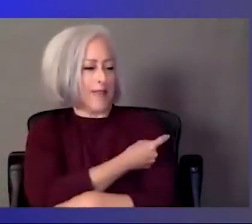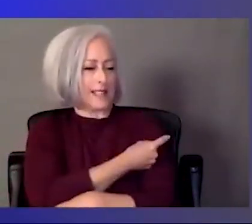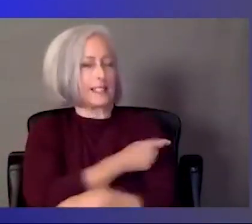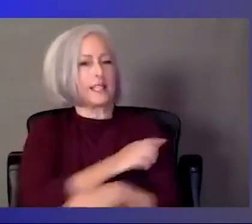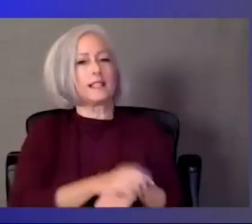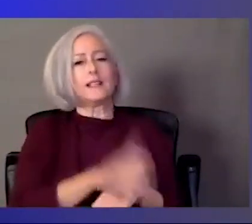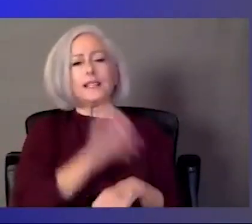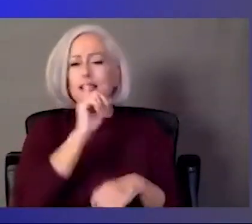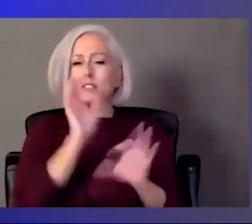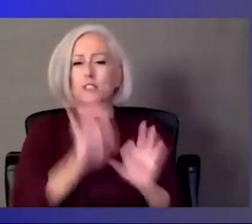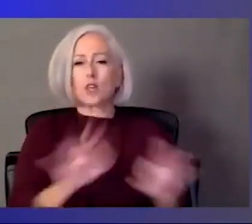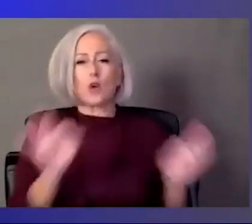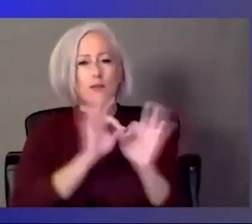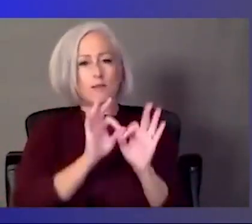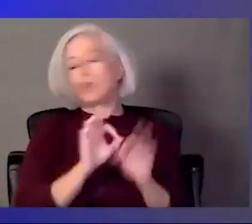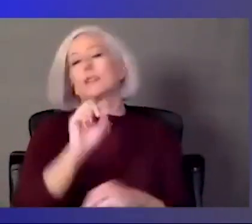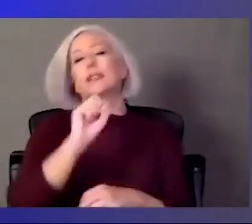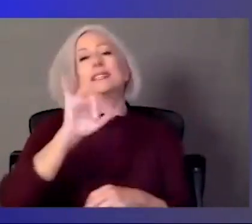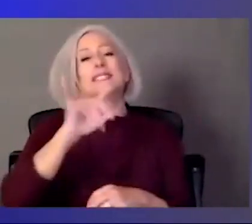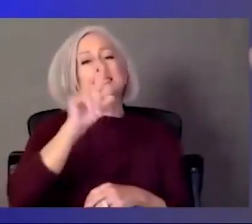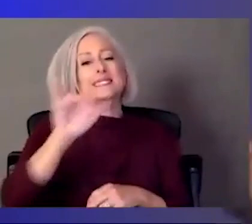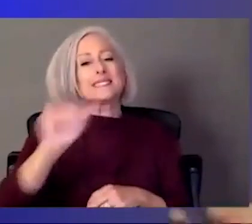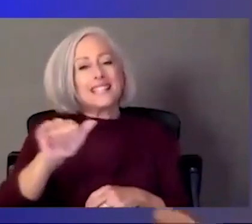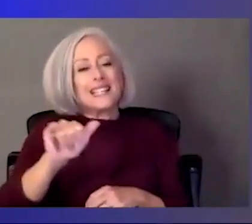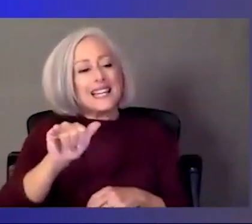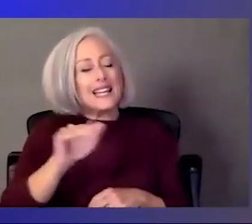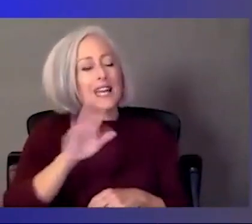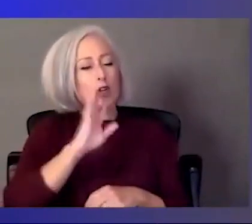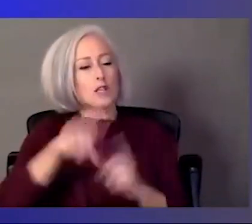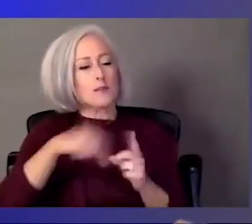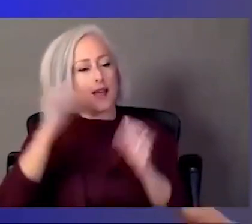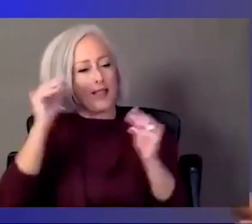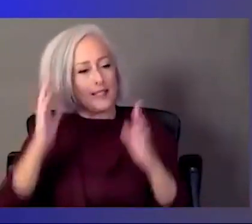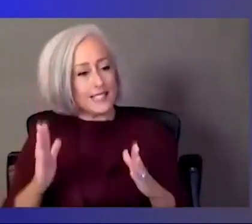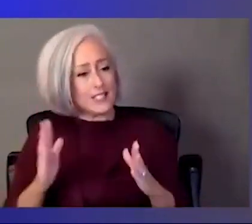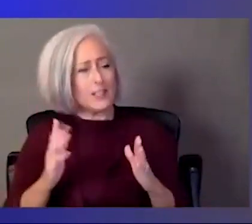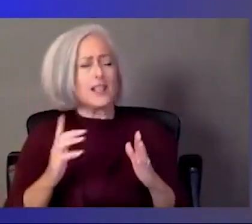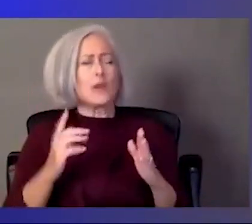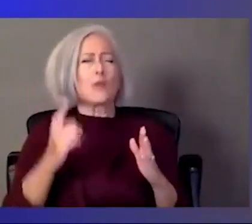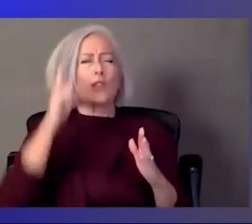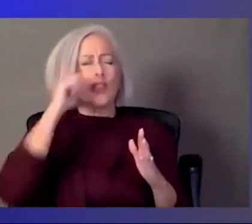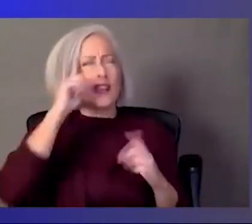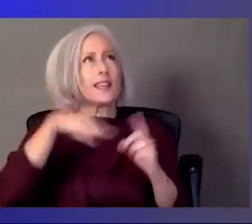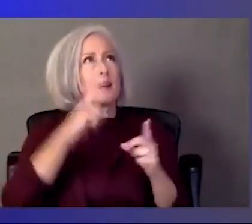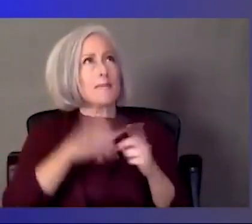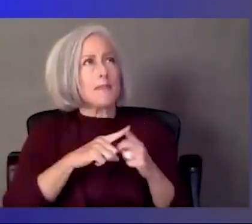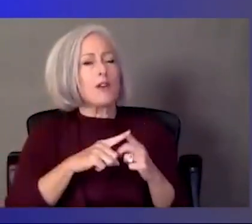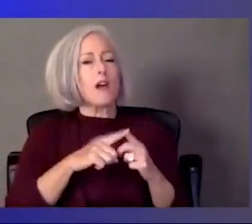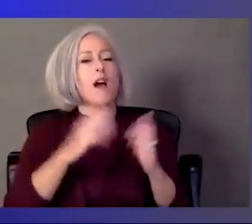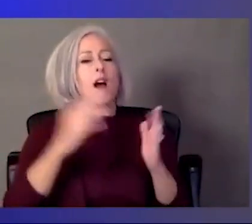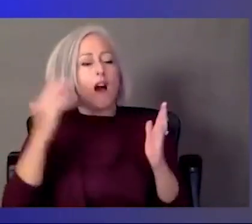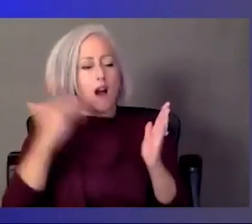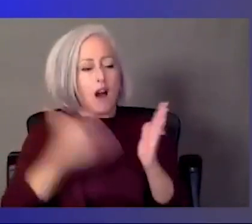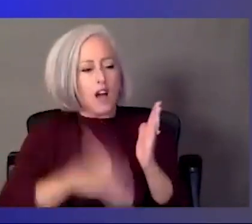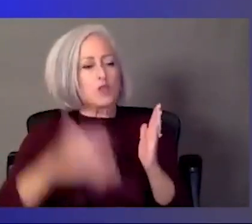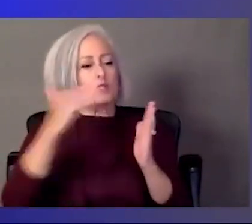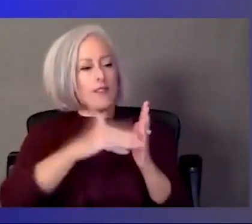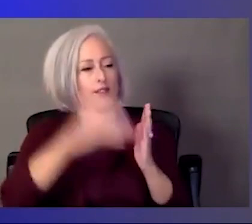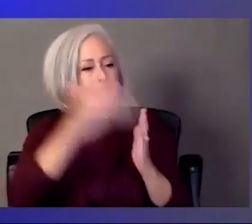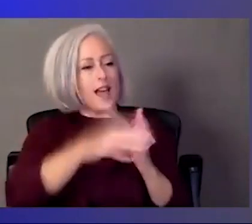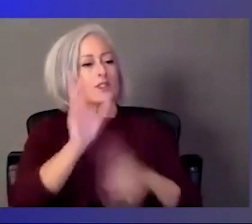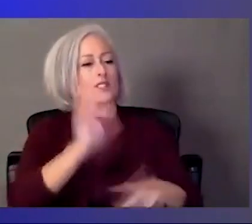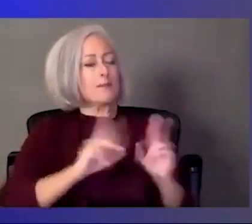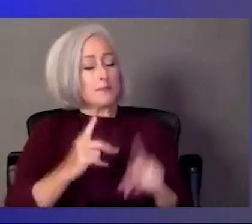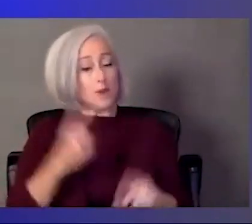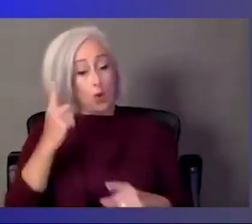acute lymphoblastic leukemia. We're talking about hundreds of thousands of lives, young lives too. One of the patients we lost was 23 years old